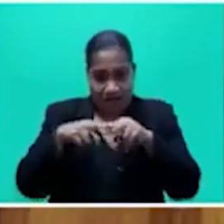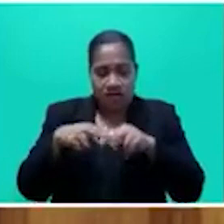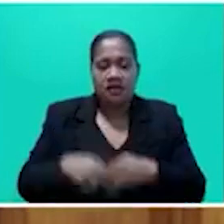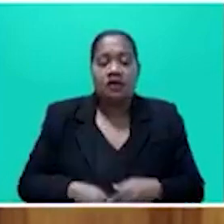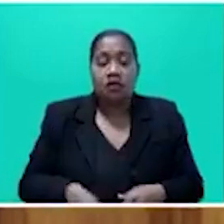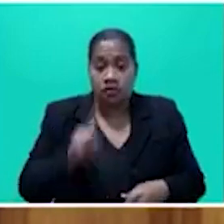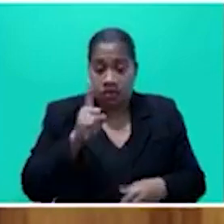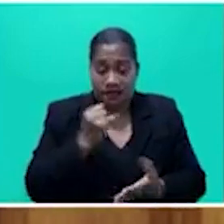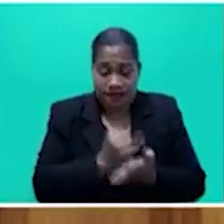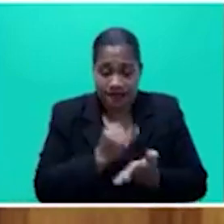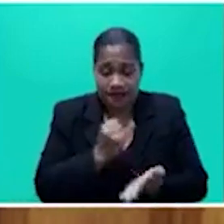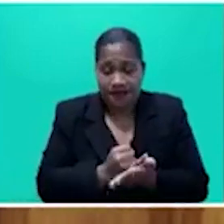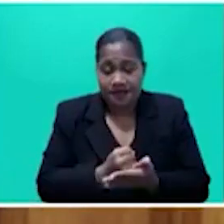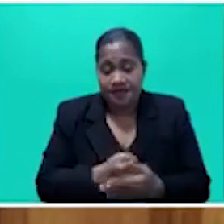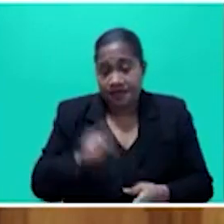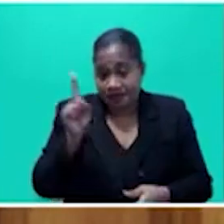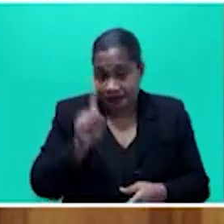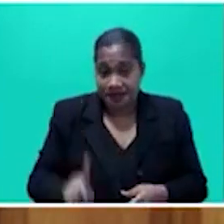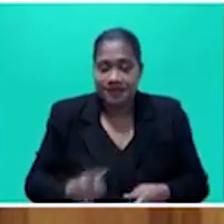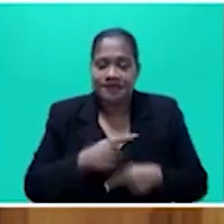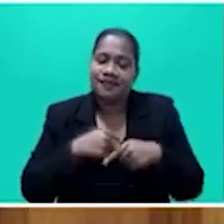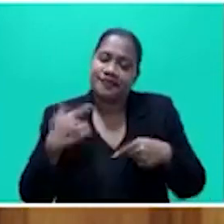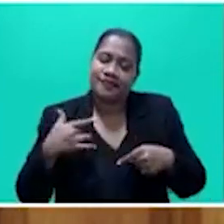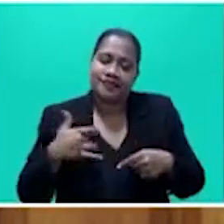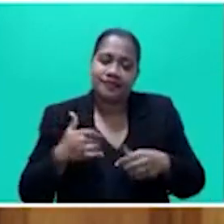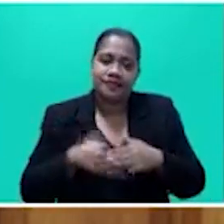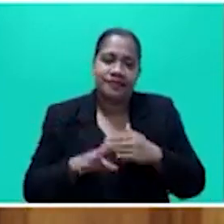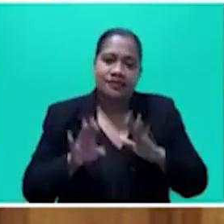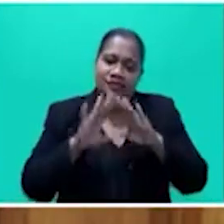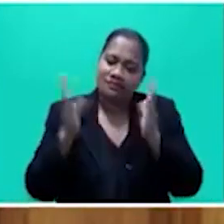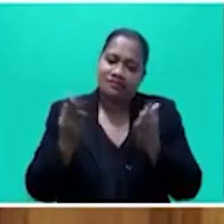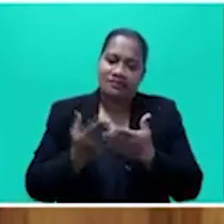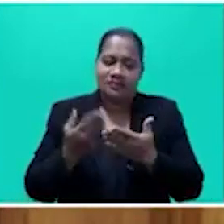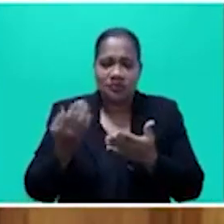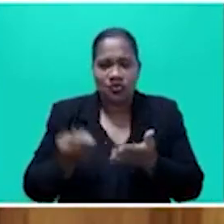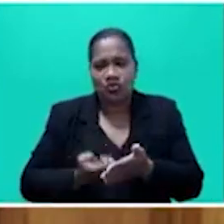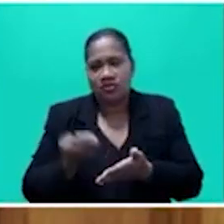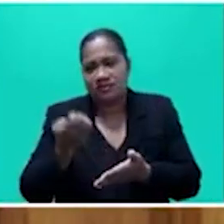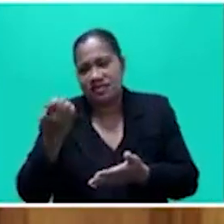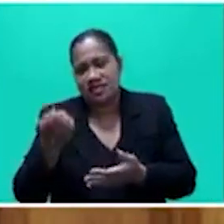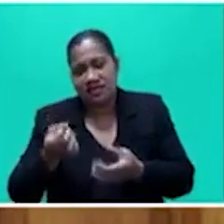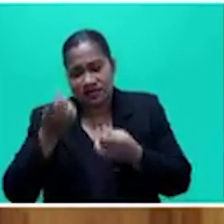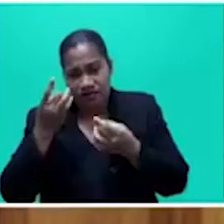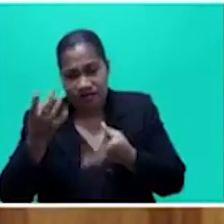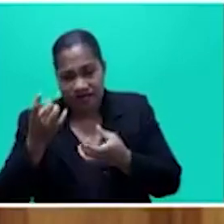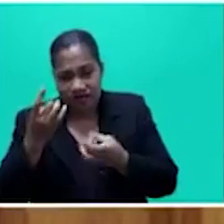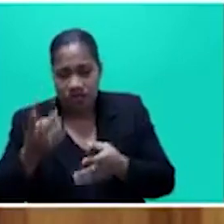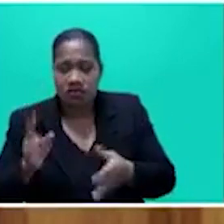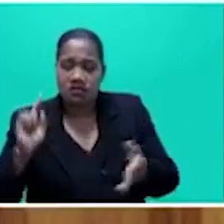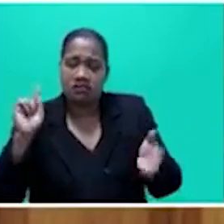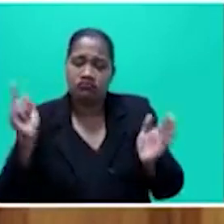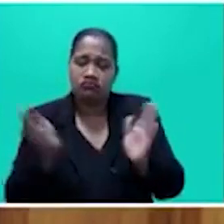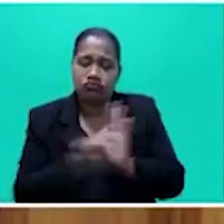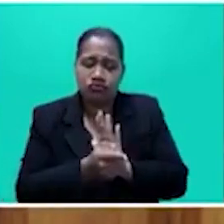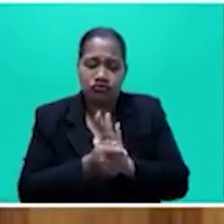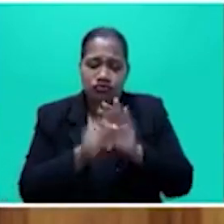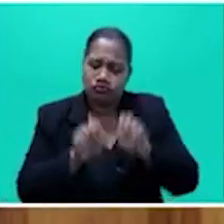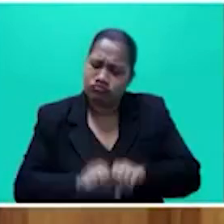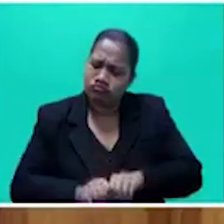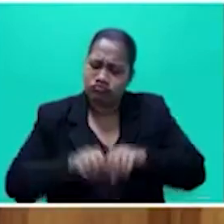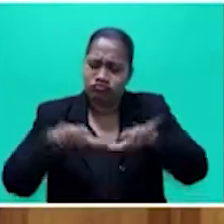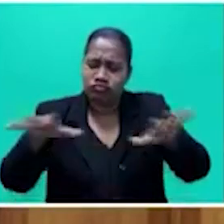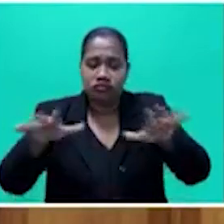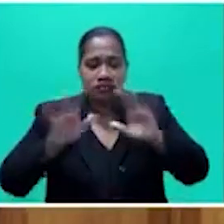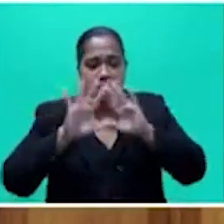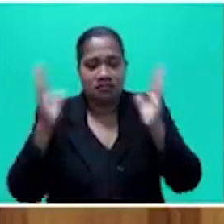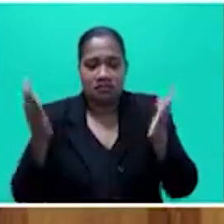live in a global economy, information age, it can quickly reach out every corner of the world